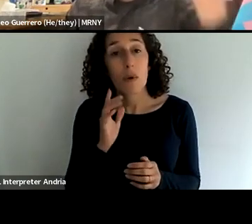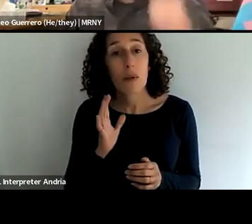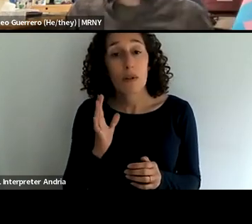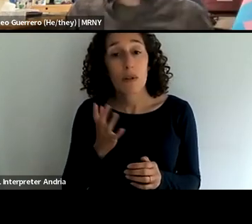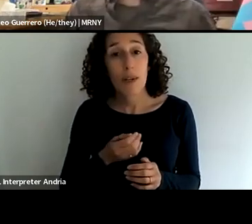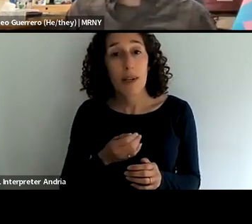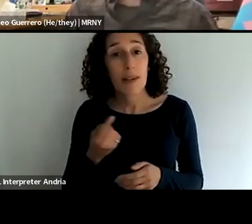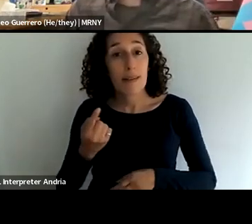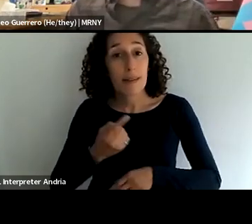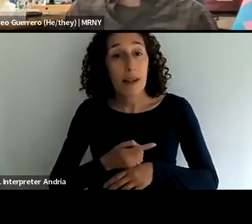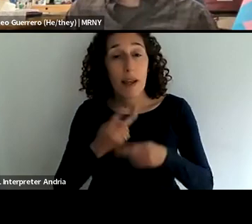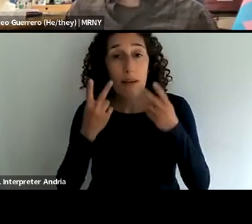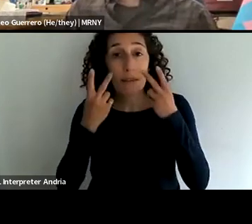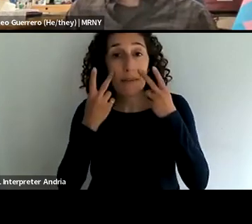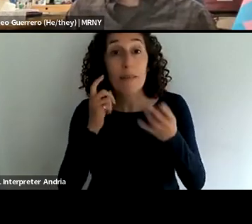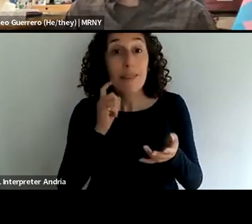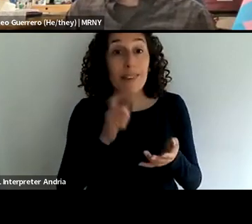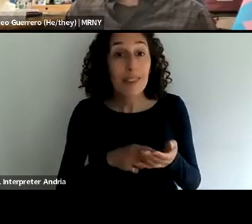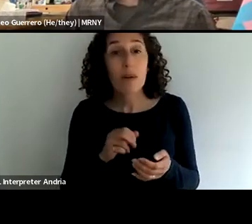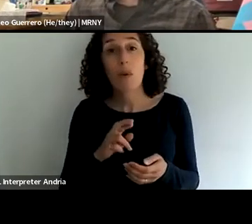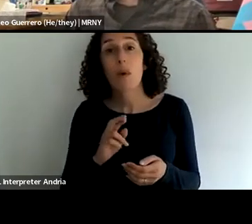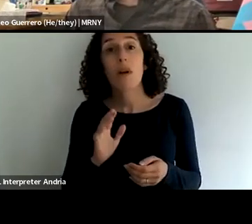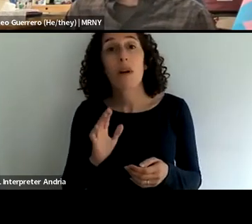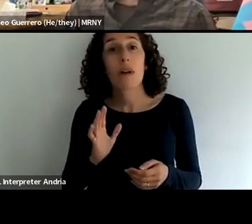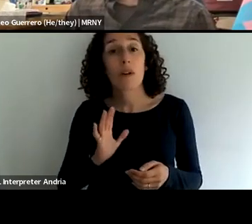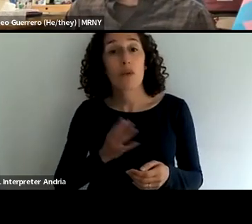of Visibility,